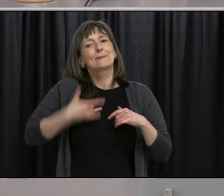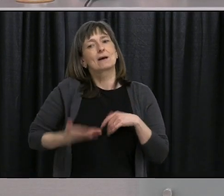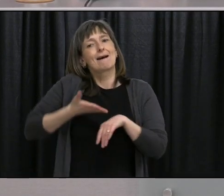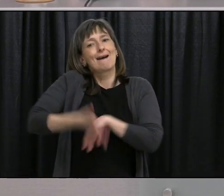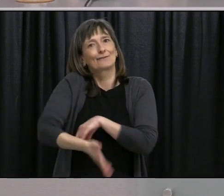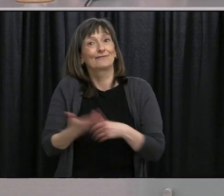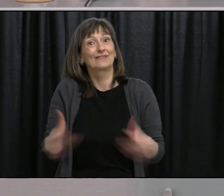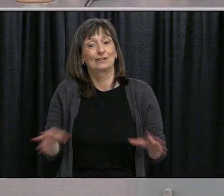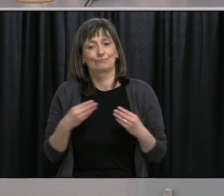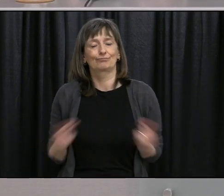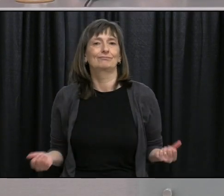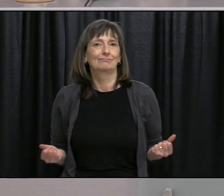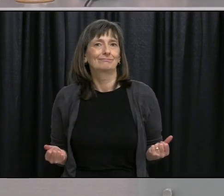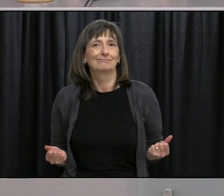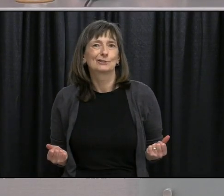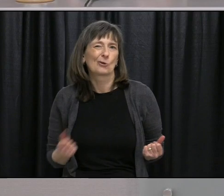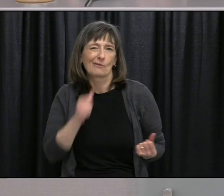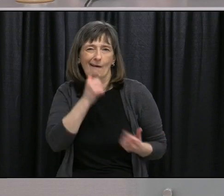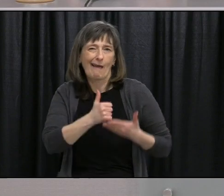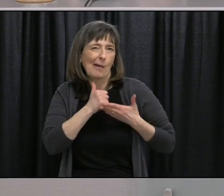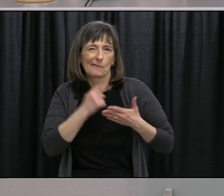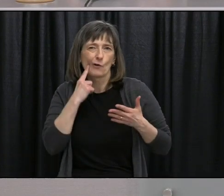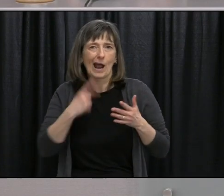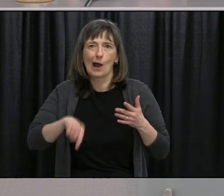Radio Canada. Please go ahead.